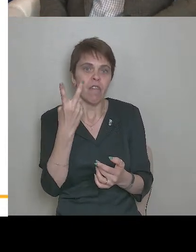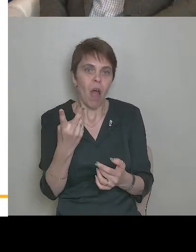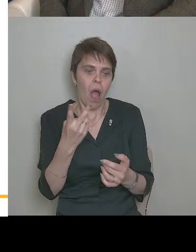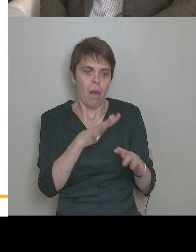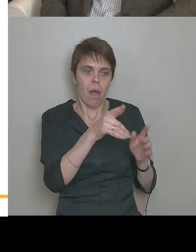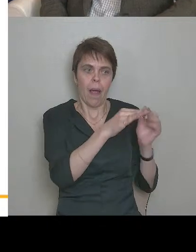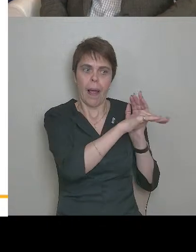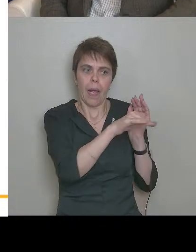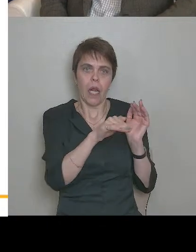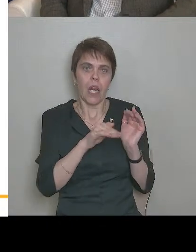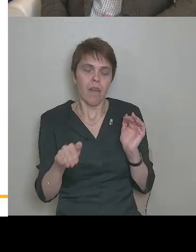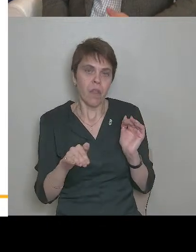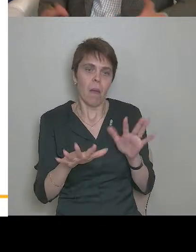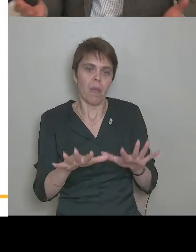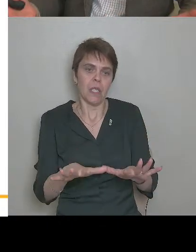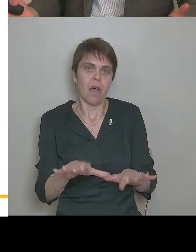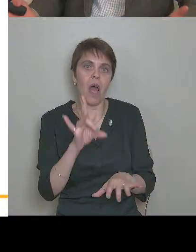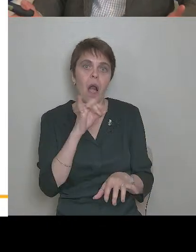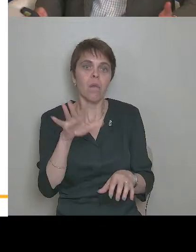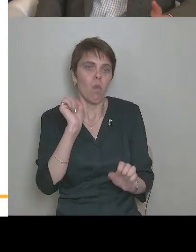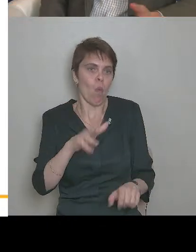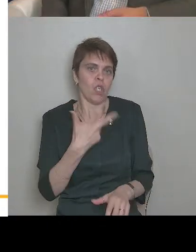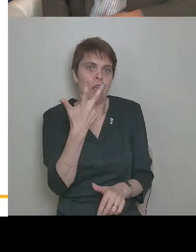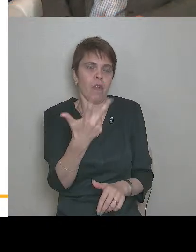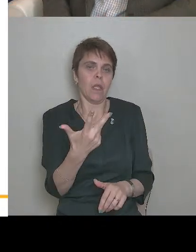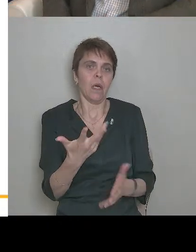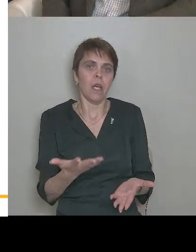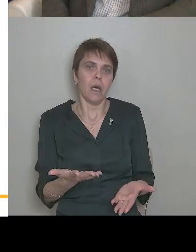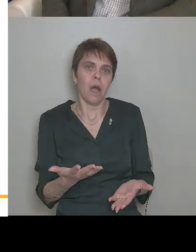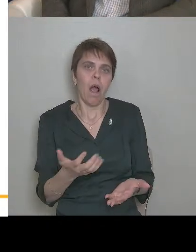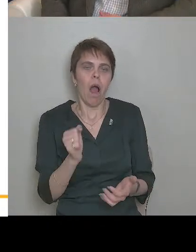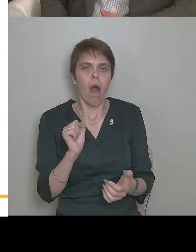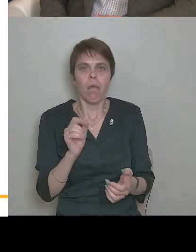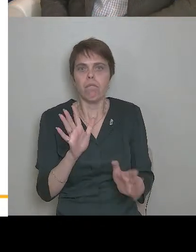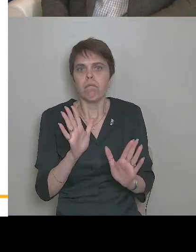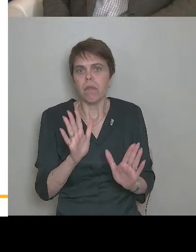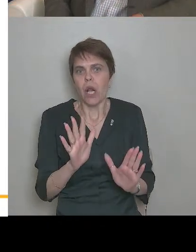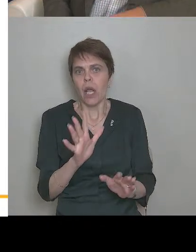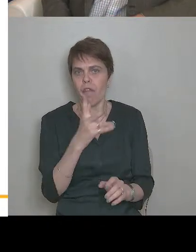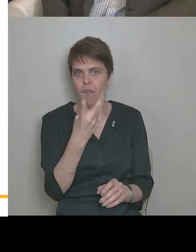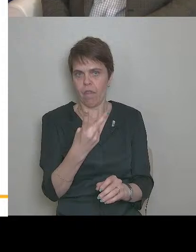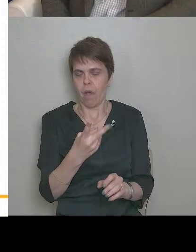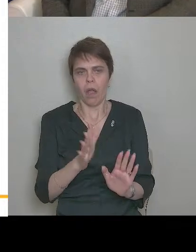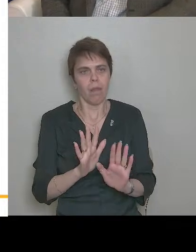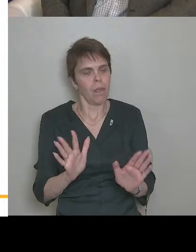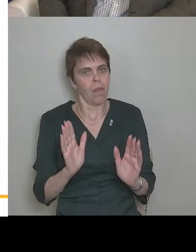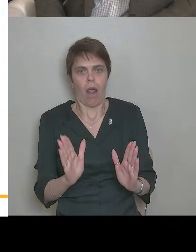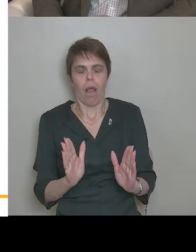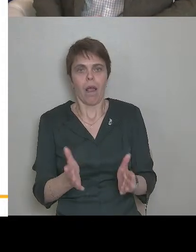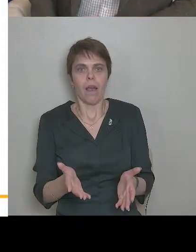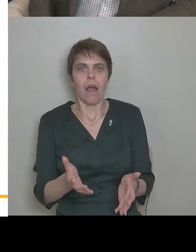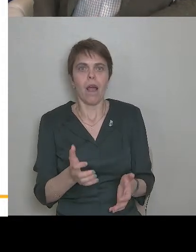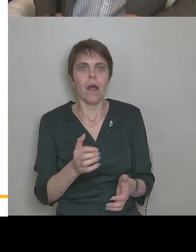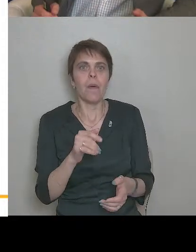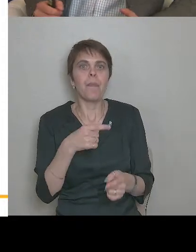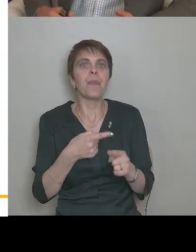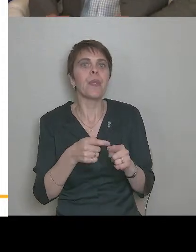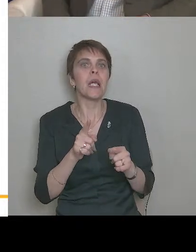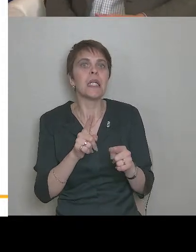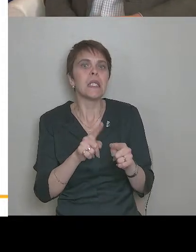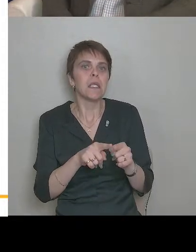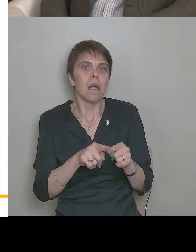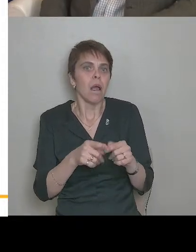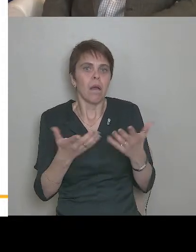could be nominated for 2 levels of council, but if they want very much, they can be nominated for 3 levels. It doesn't mean that they are limited to 2